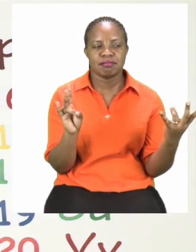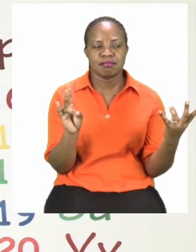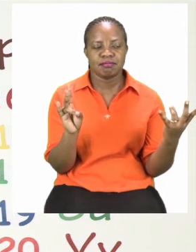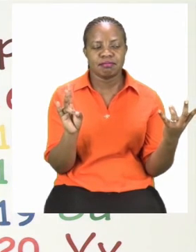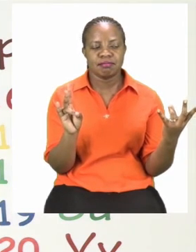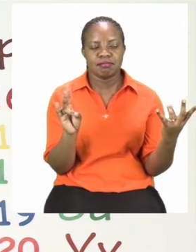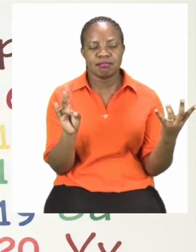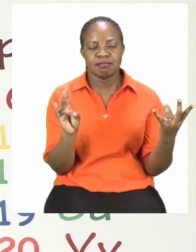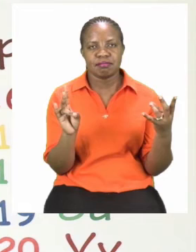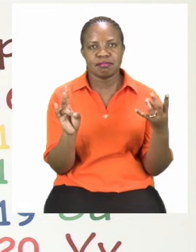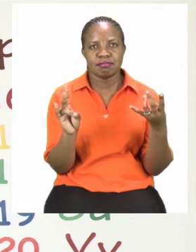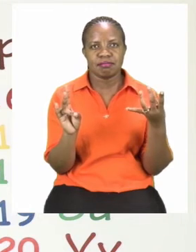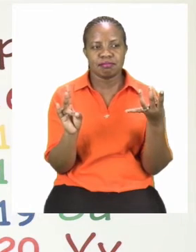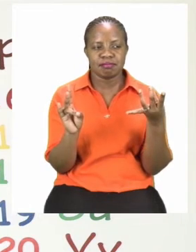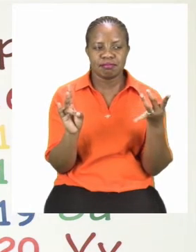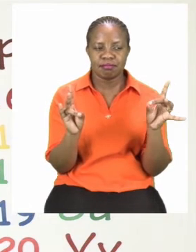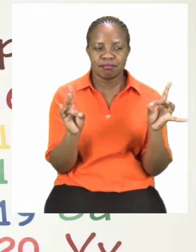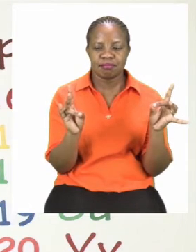15,